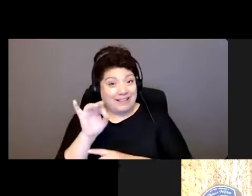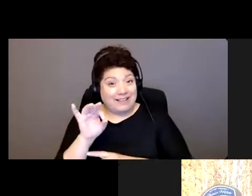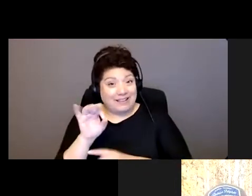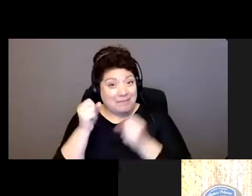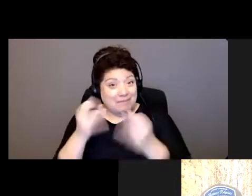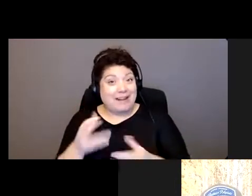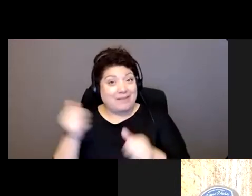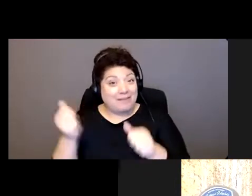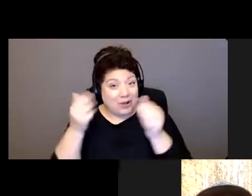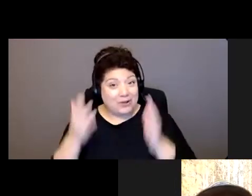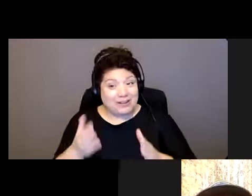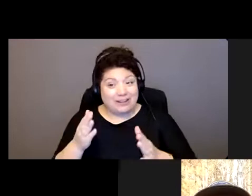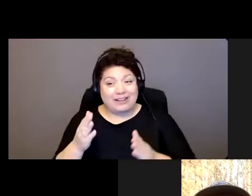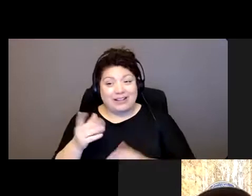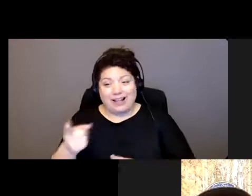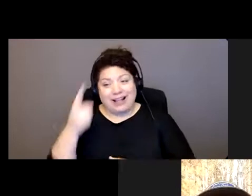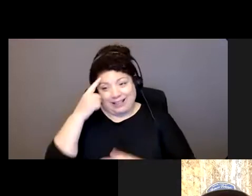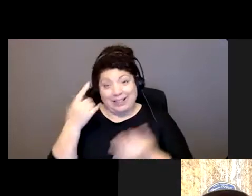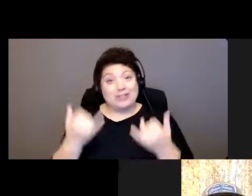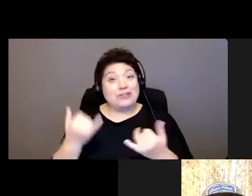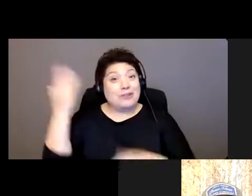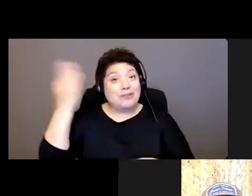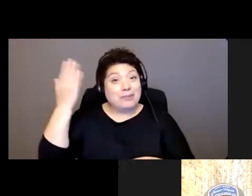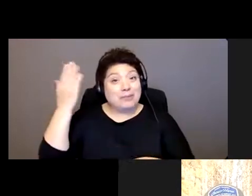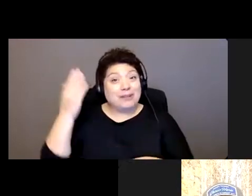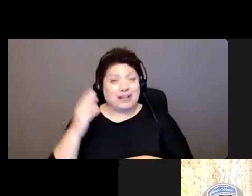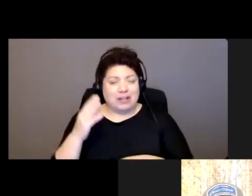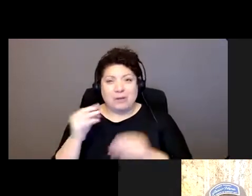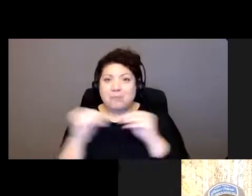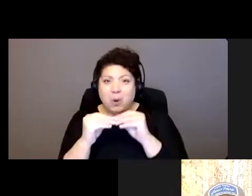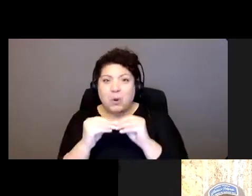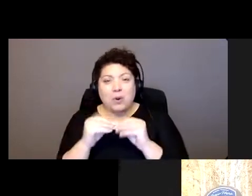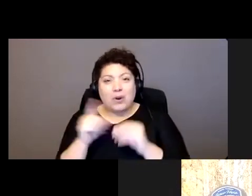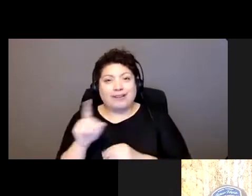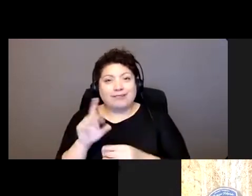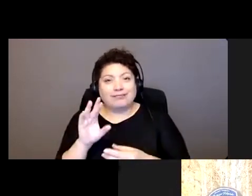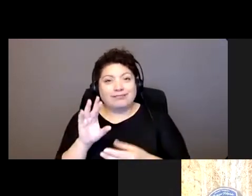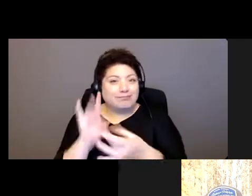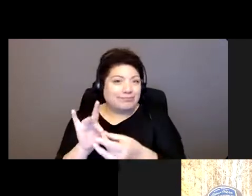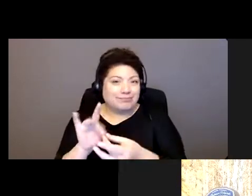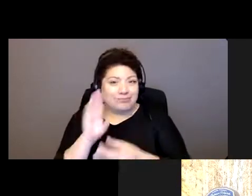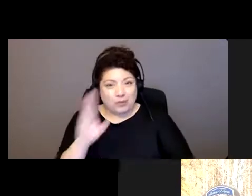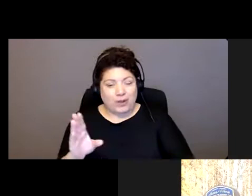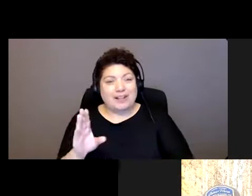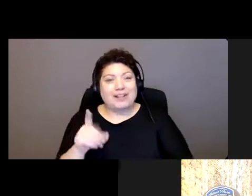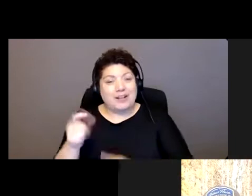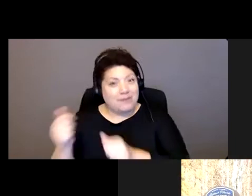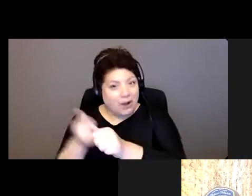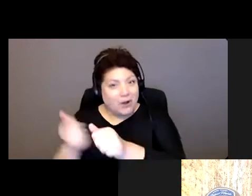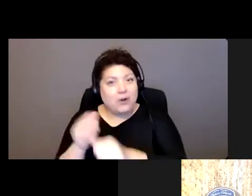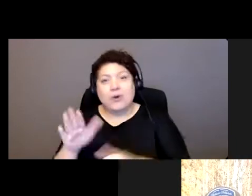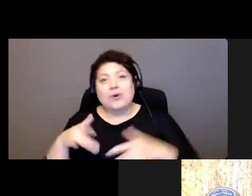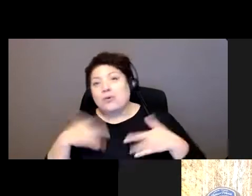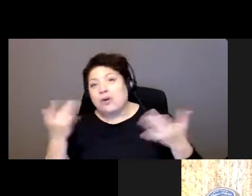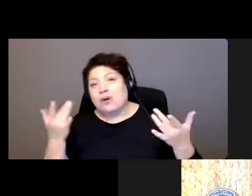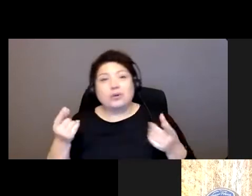I think that you will gain Most a lot people I more know. after today. A lot more people will be walking with you and following you on your